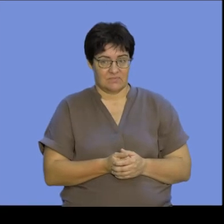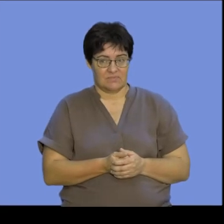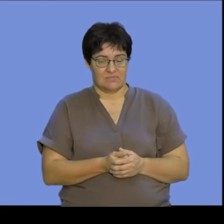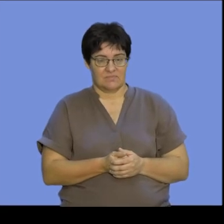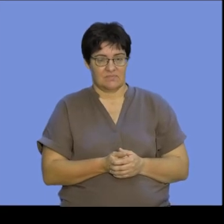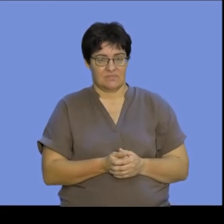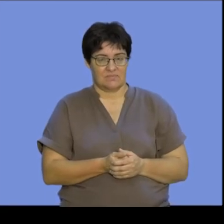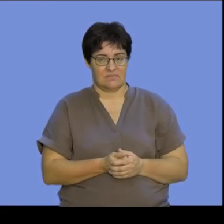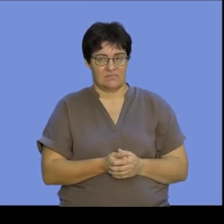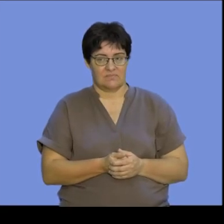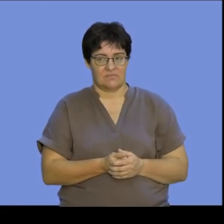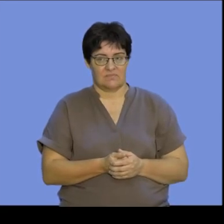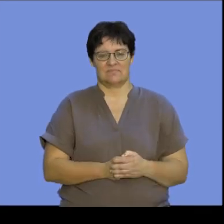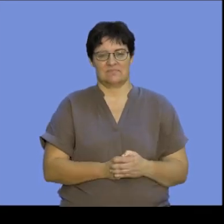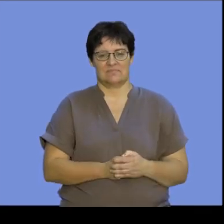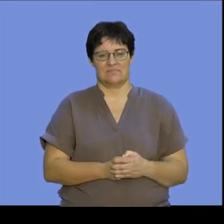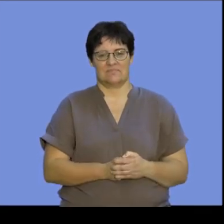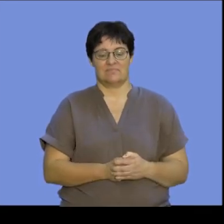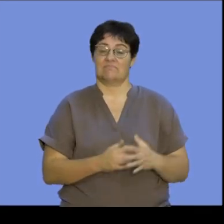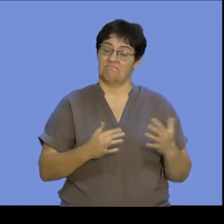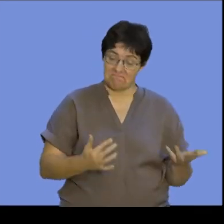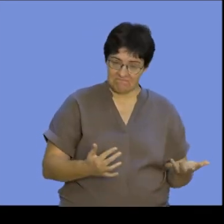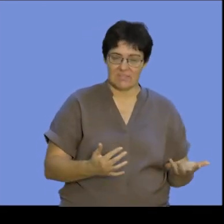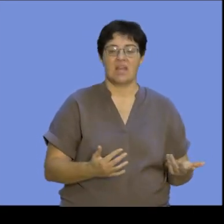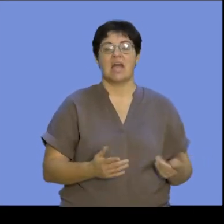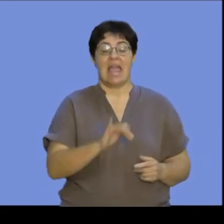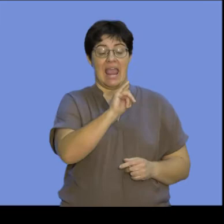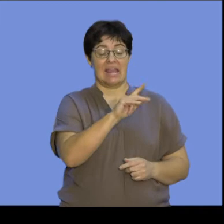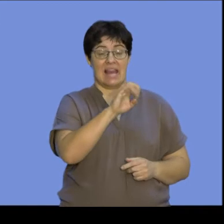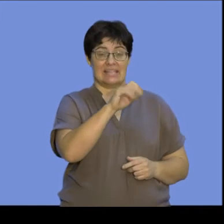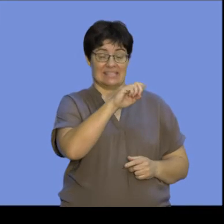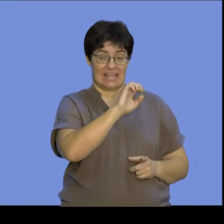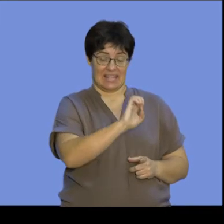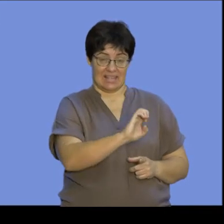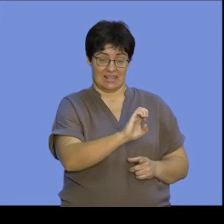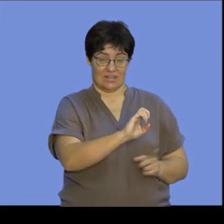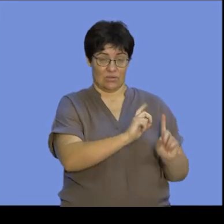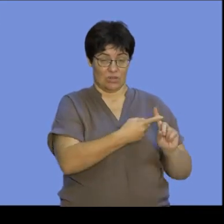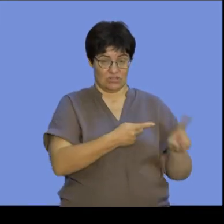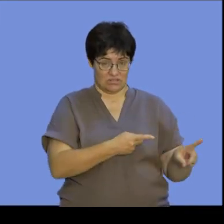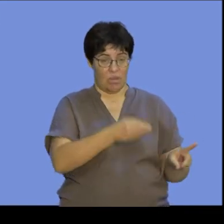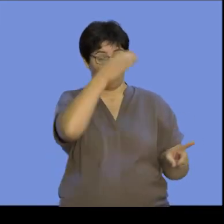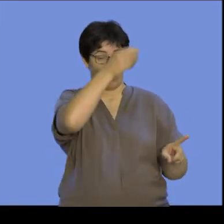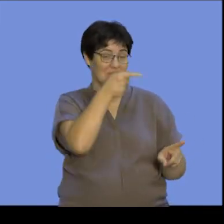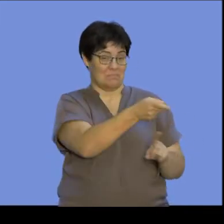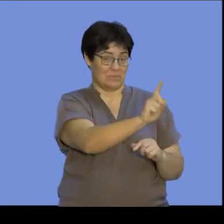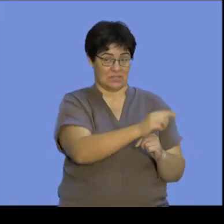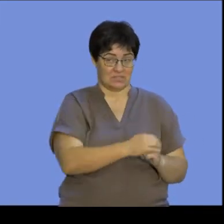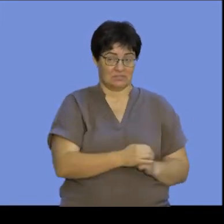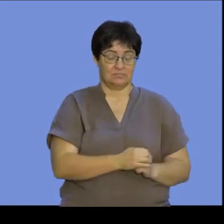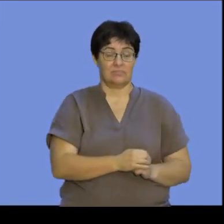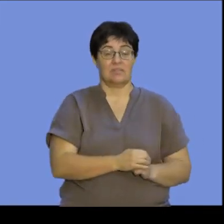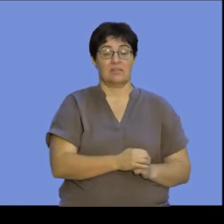let's go here. So when we have an inelastic collision, this is the concept.